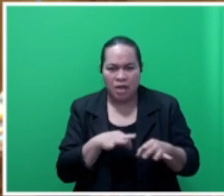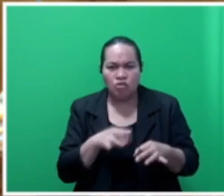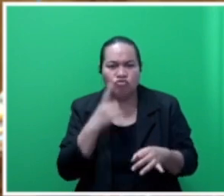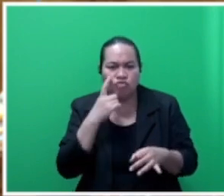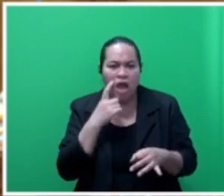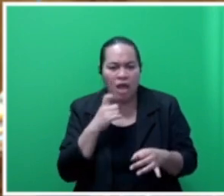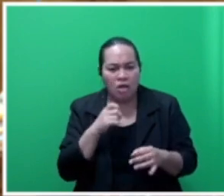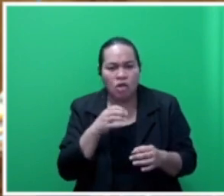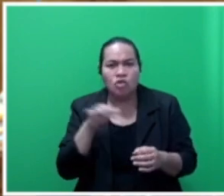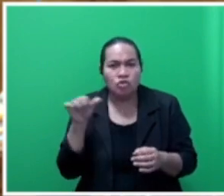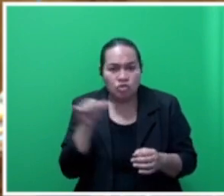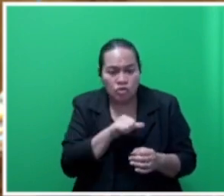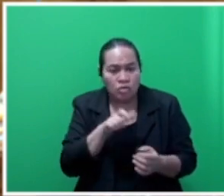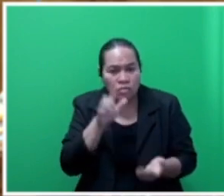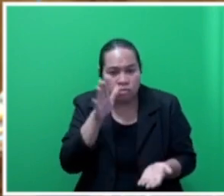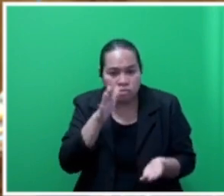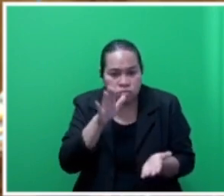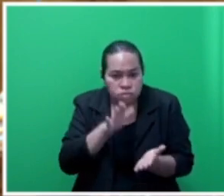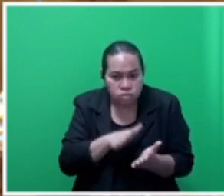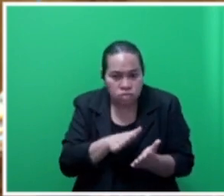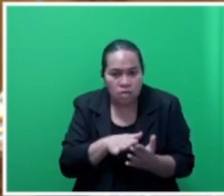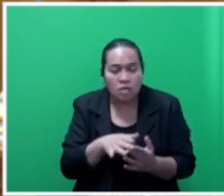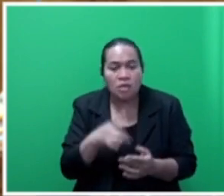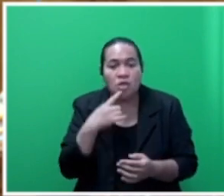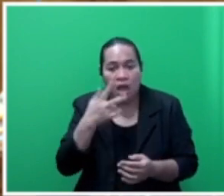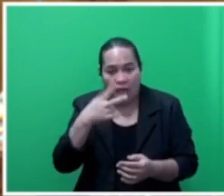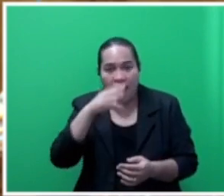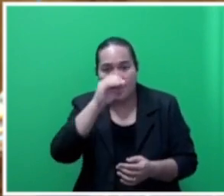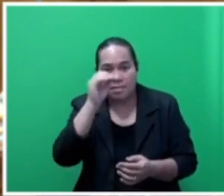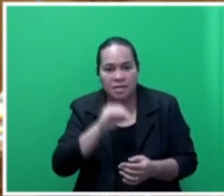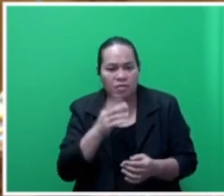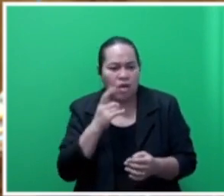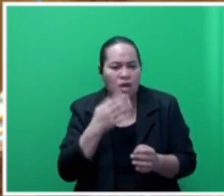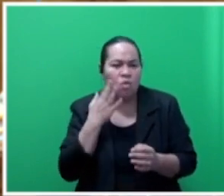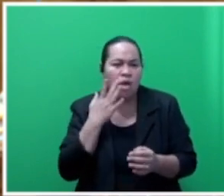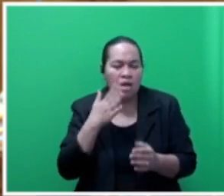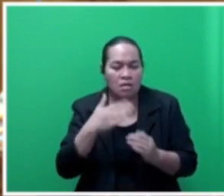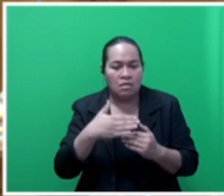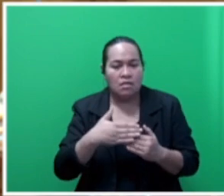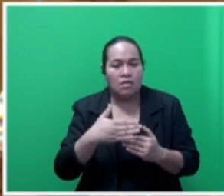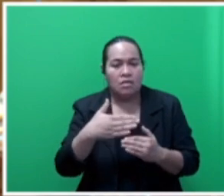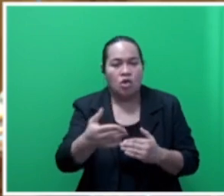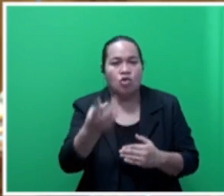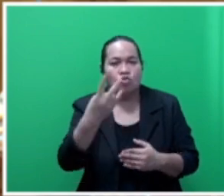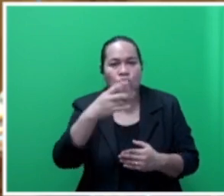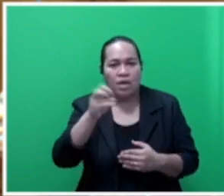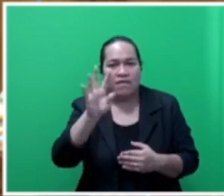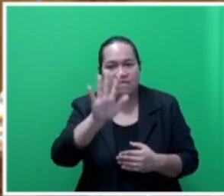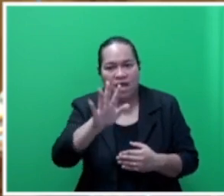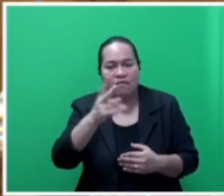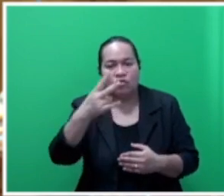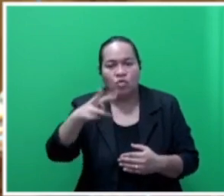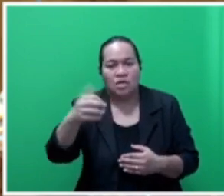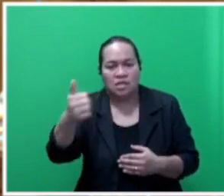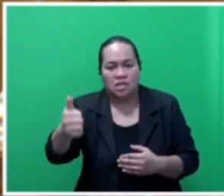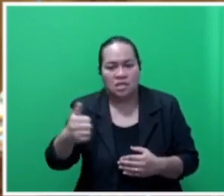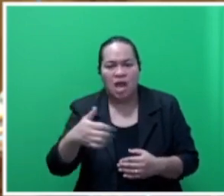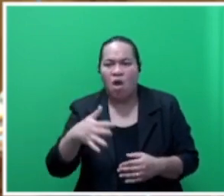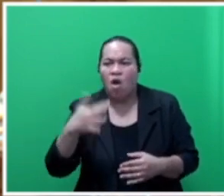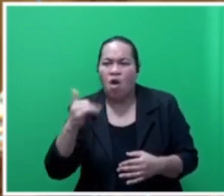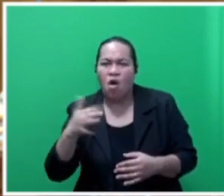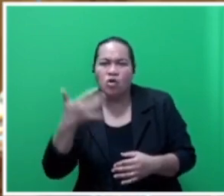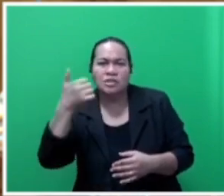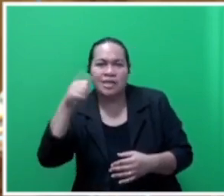debt ratio to 80% by 2025 to 2026 and 60% by 2035 to